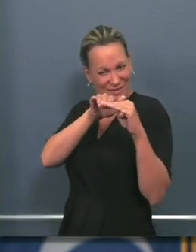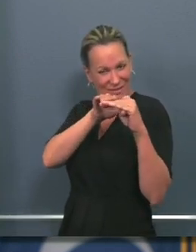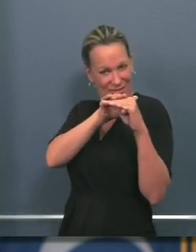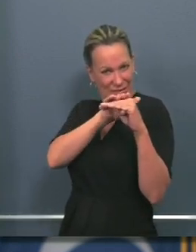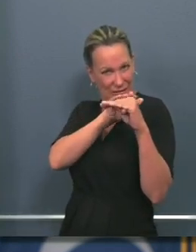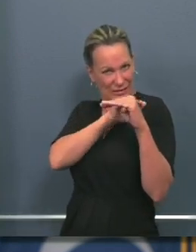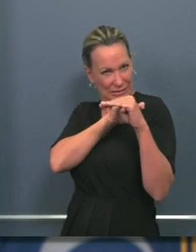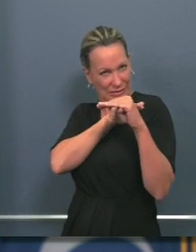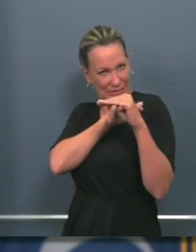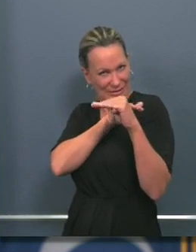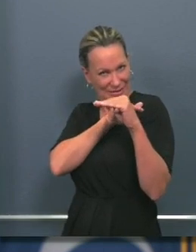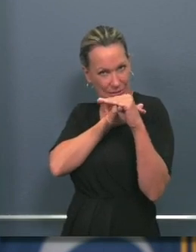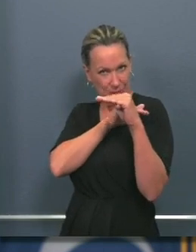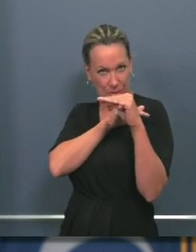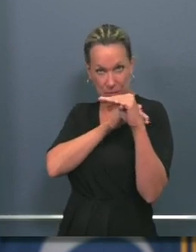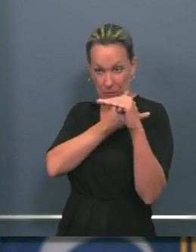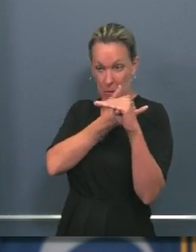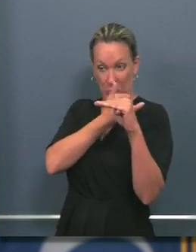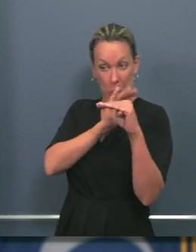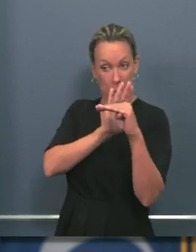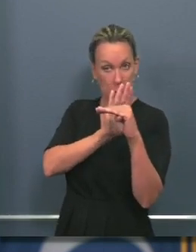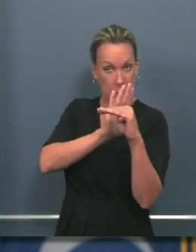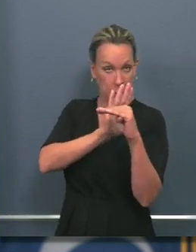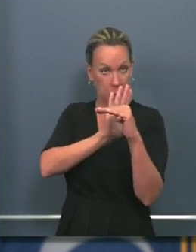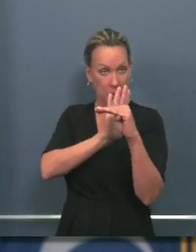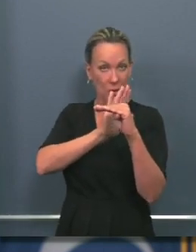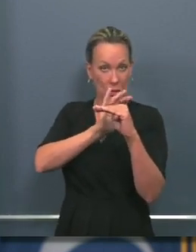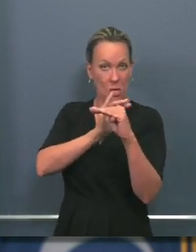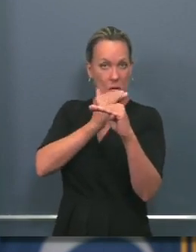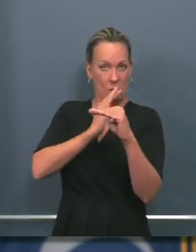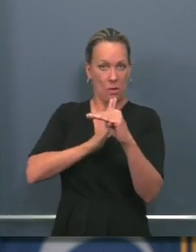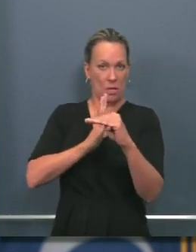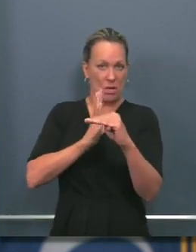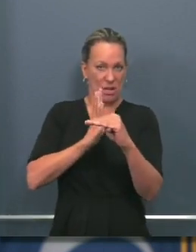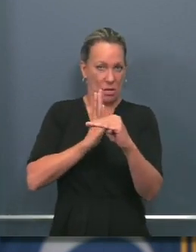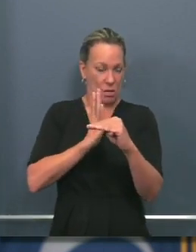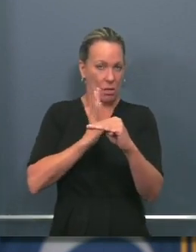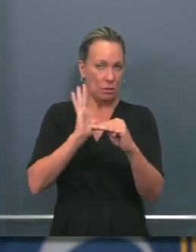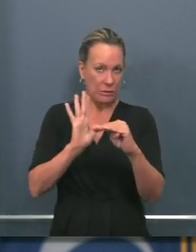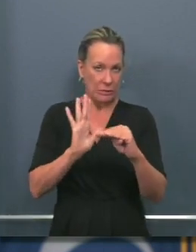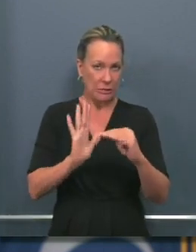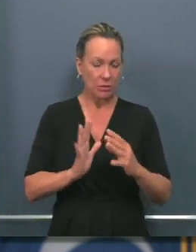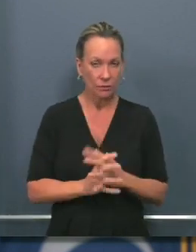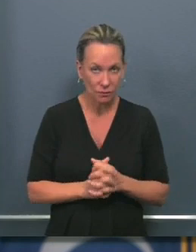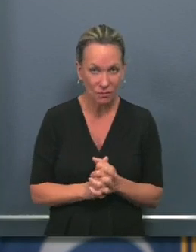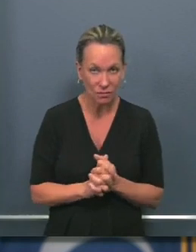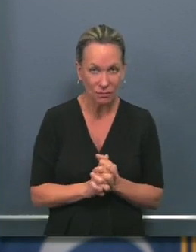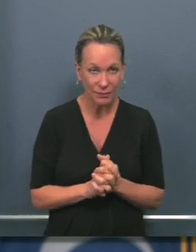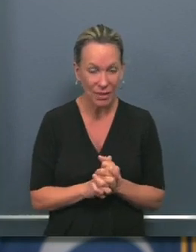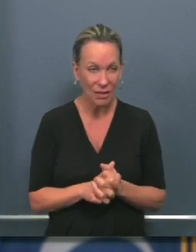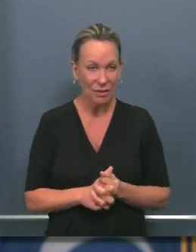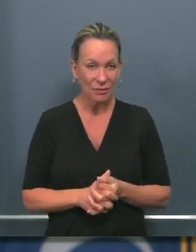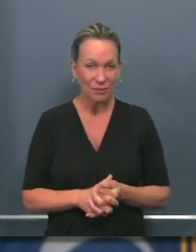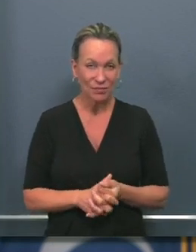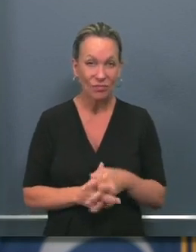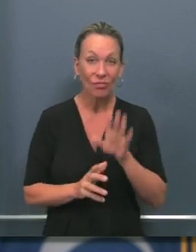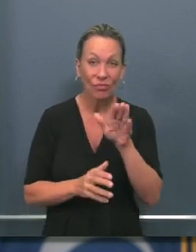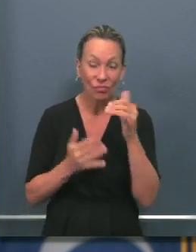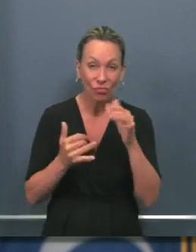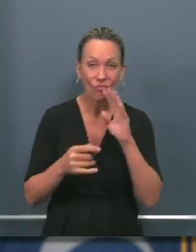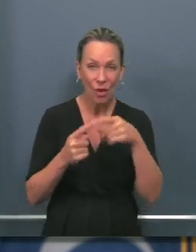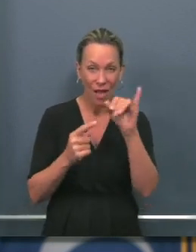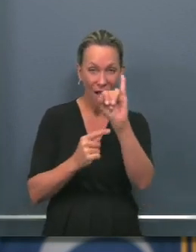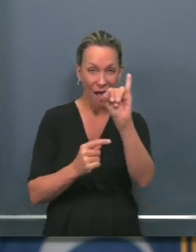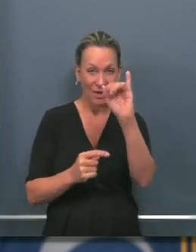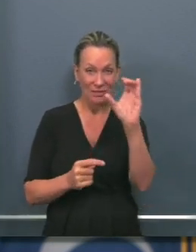in that positivity rate, and that's encouraging news as well. Hospitalizations and ICUs, those are the numbers, again,